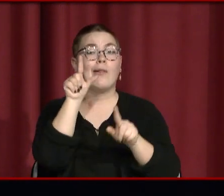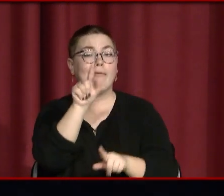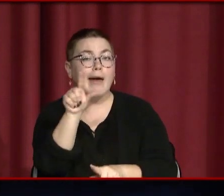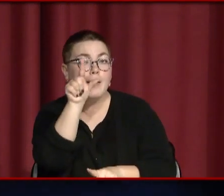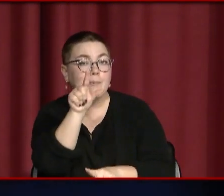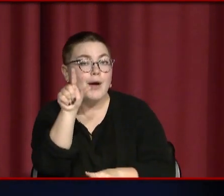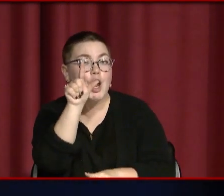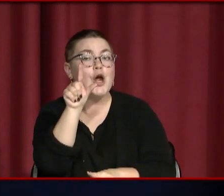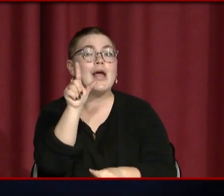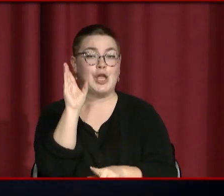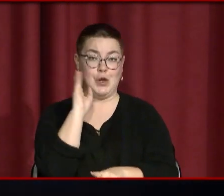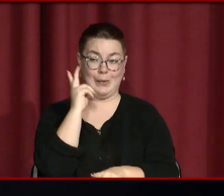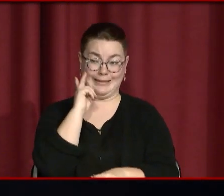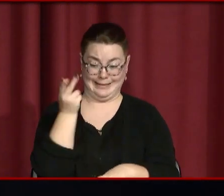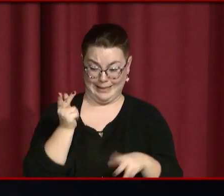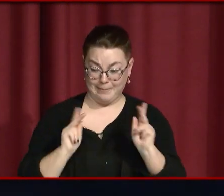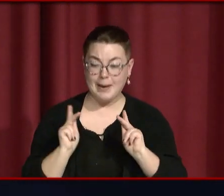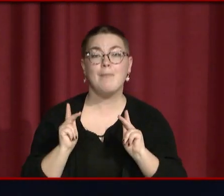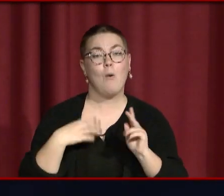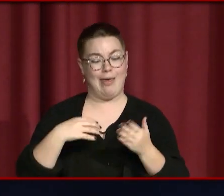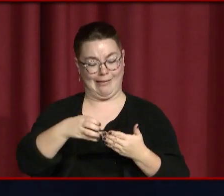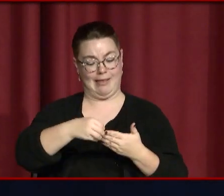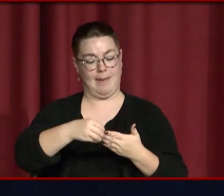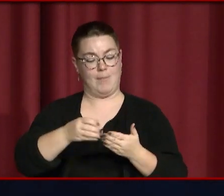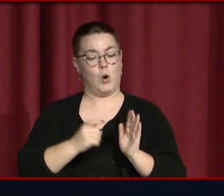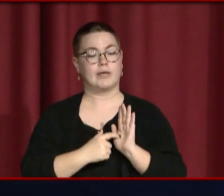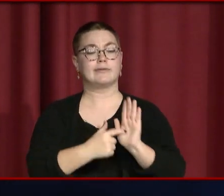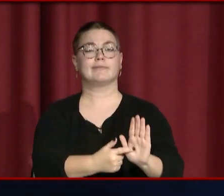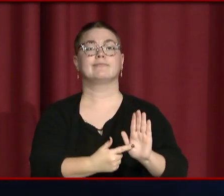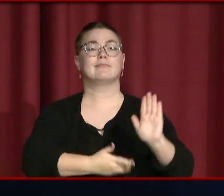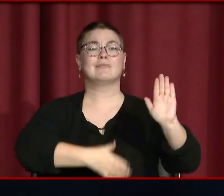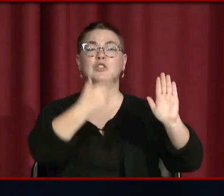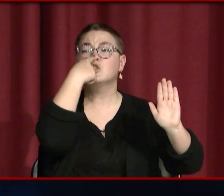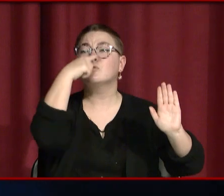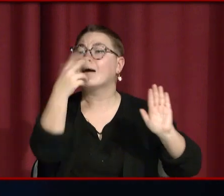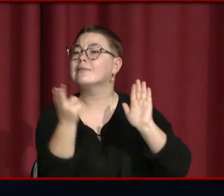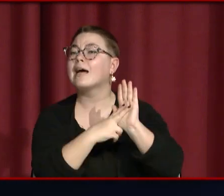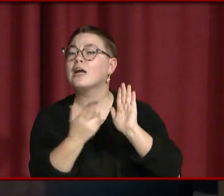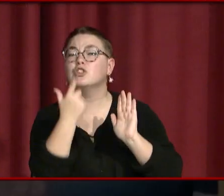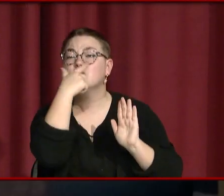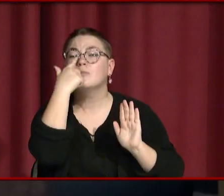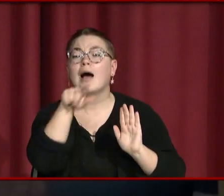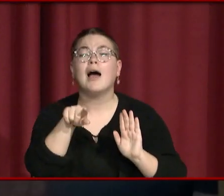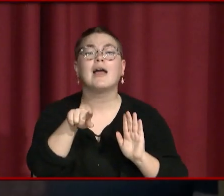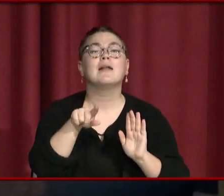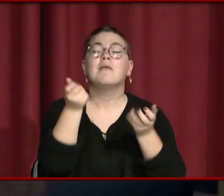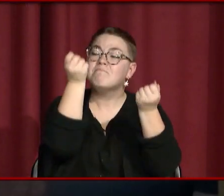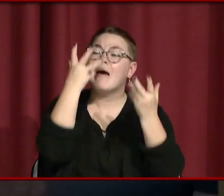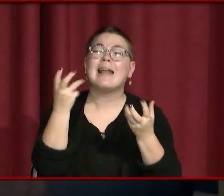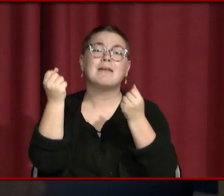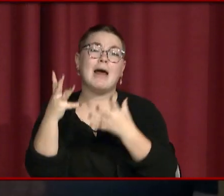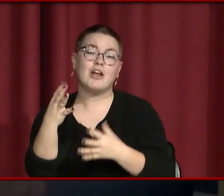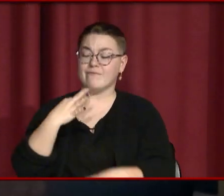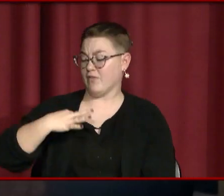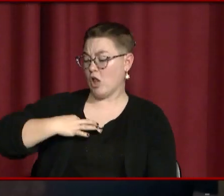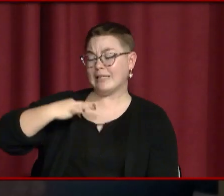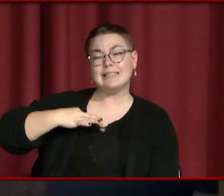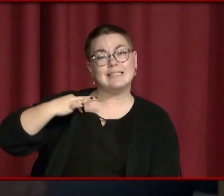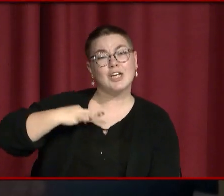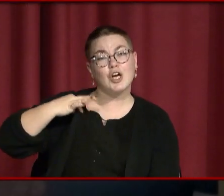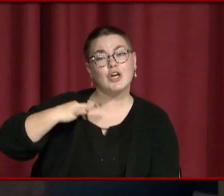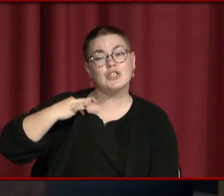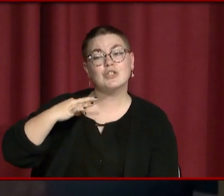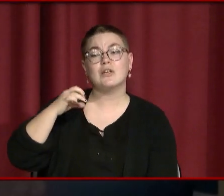library, you're going to see folks out there with clipboards. Please be nice to them. A lot of them are league volunteers or volunteers of